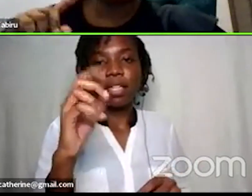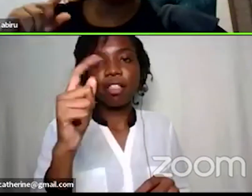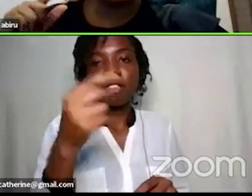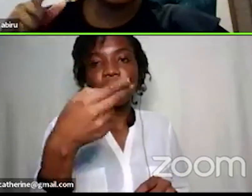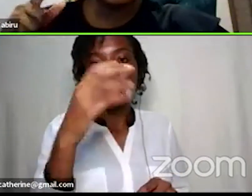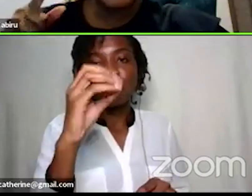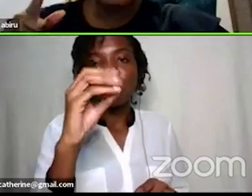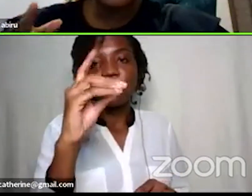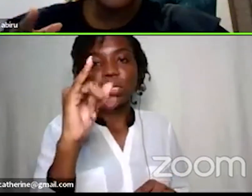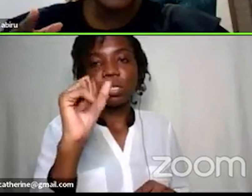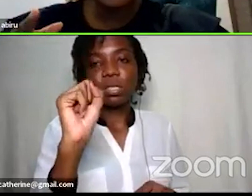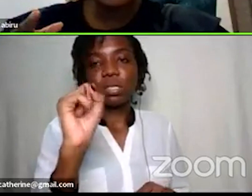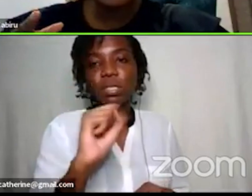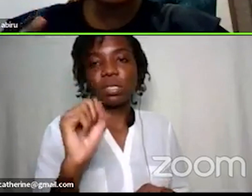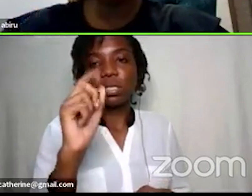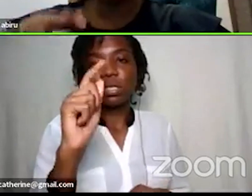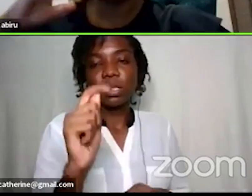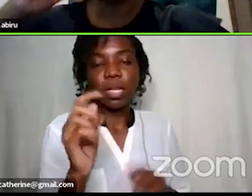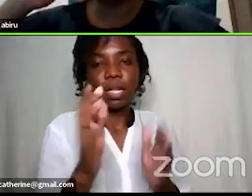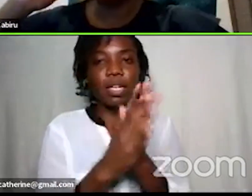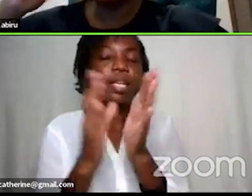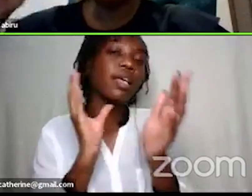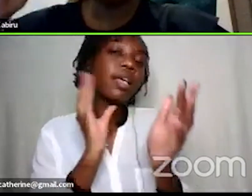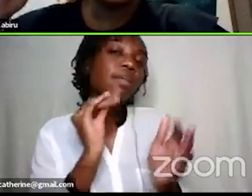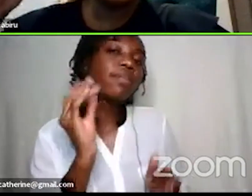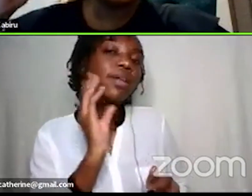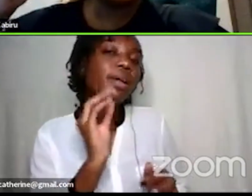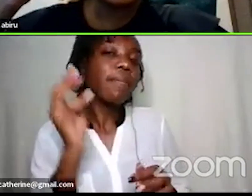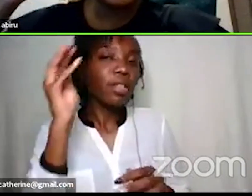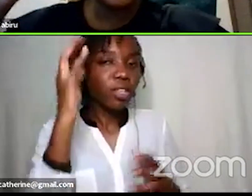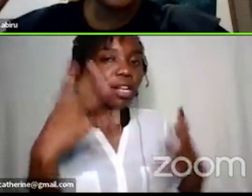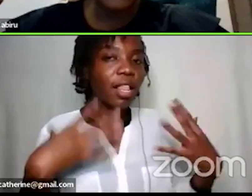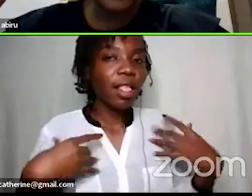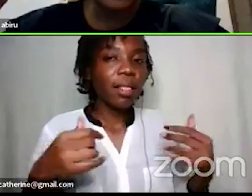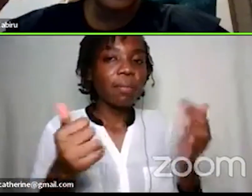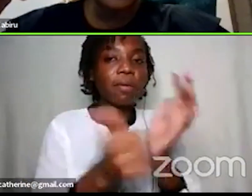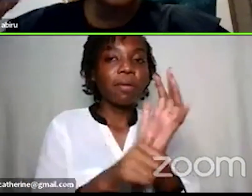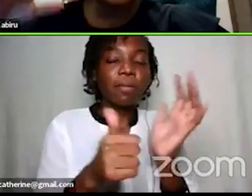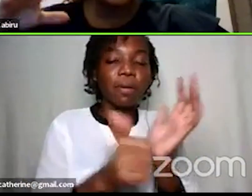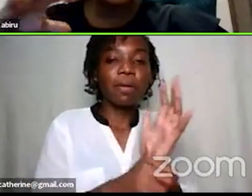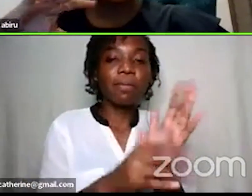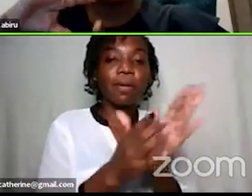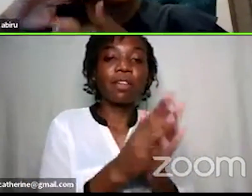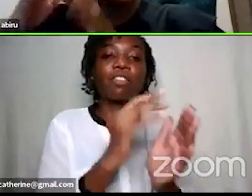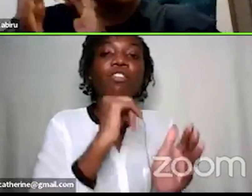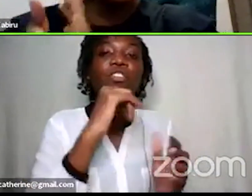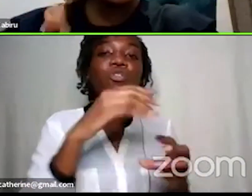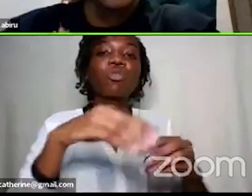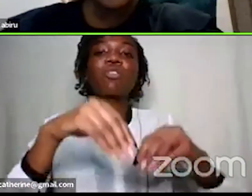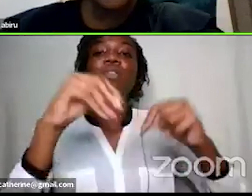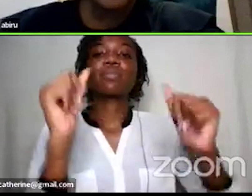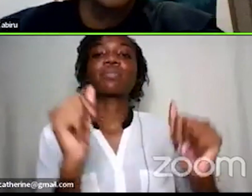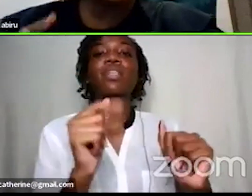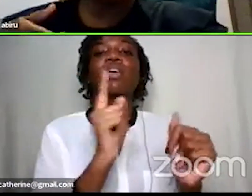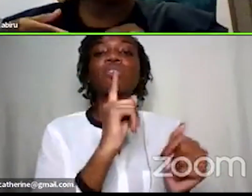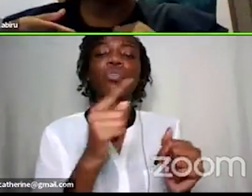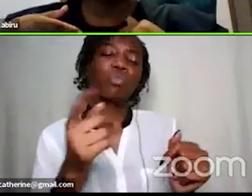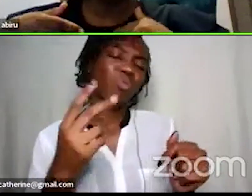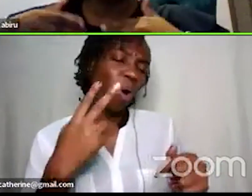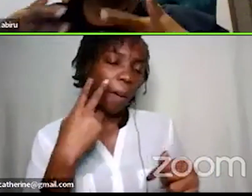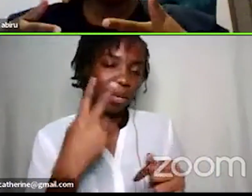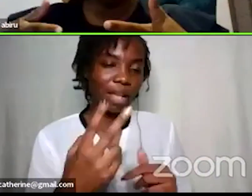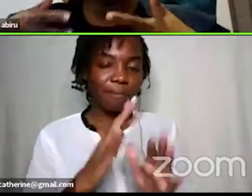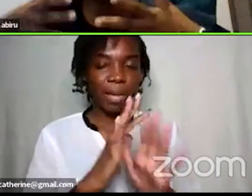distress or experiencing a mental health problem, and it's not qualified yet as a disorder. So just observe,